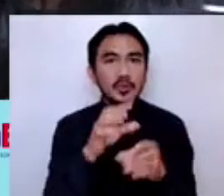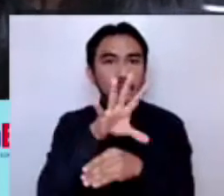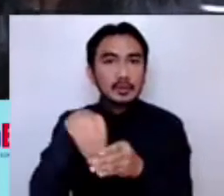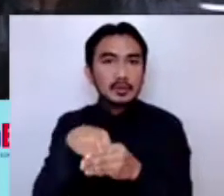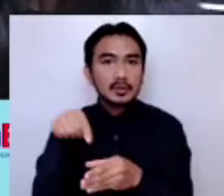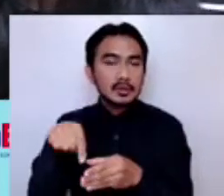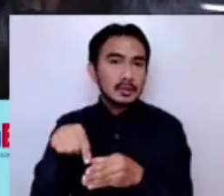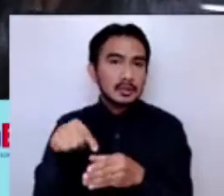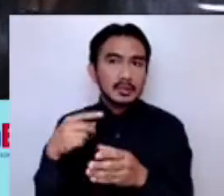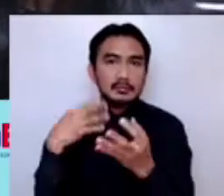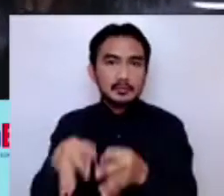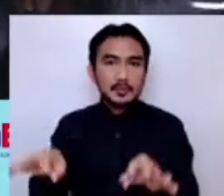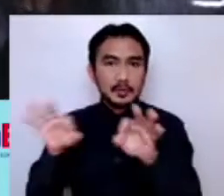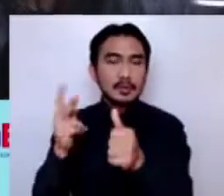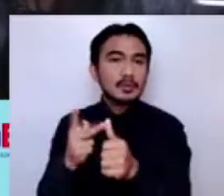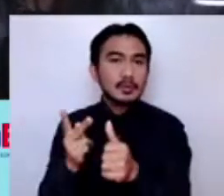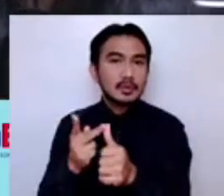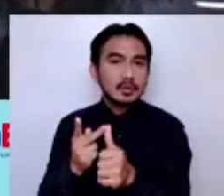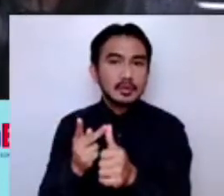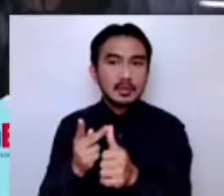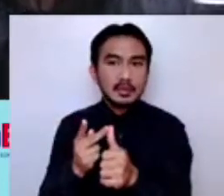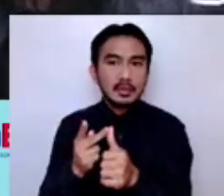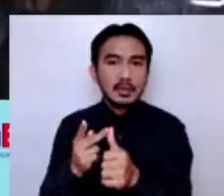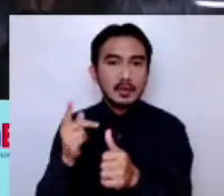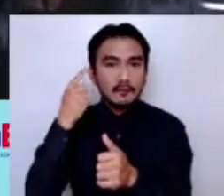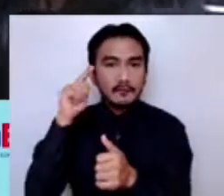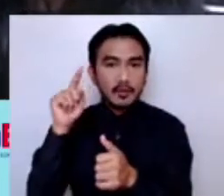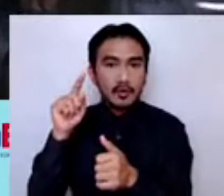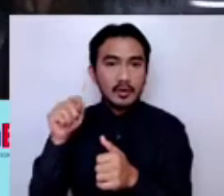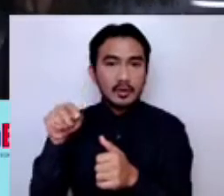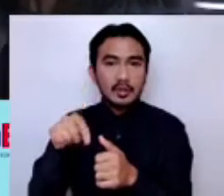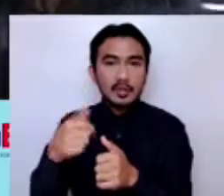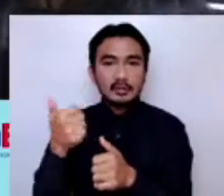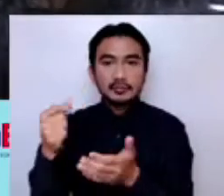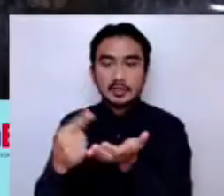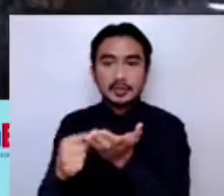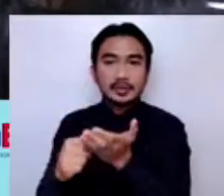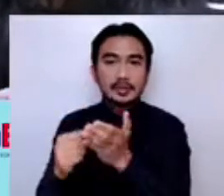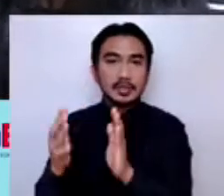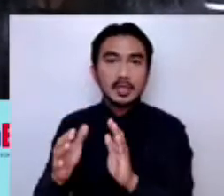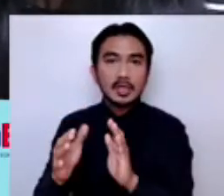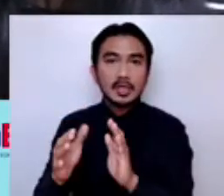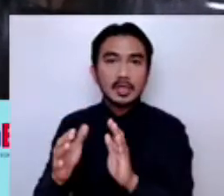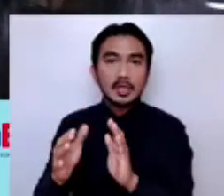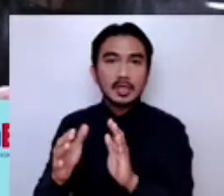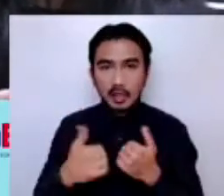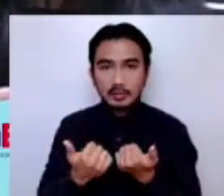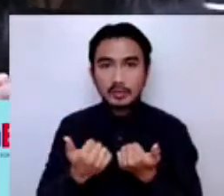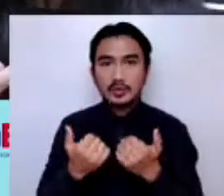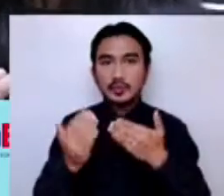priorities the Cap B for our raters, specifically on how to conduct proper